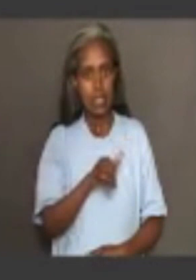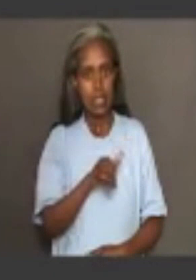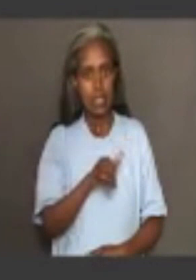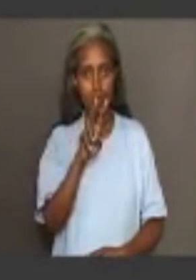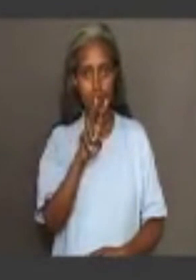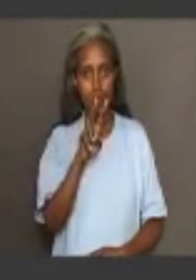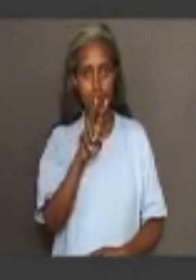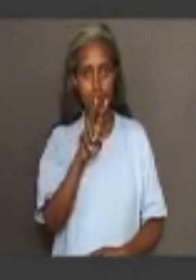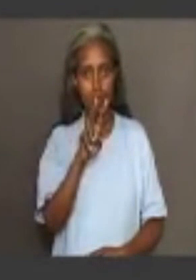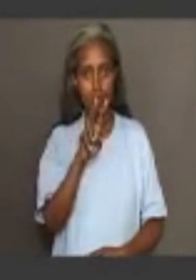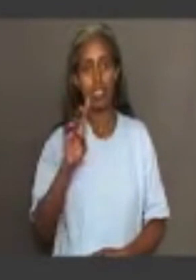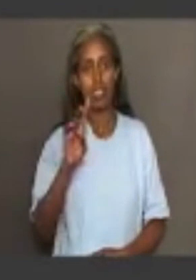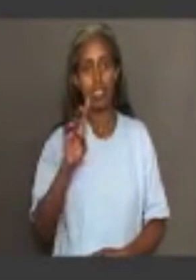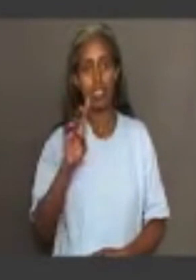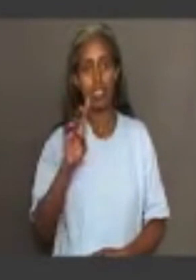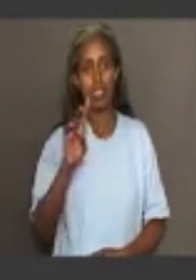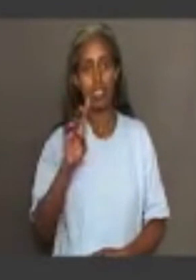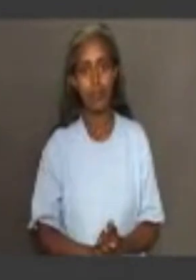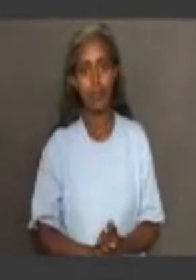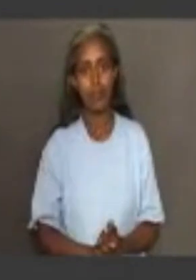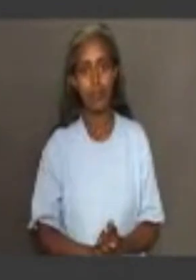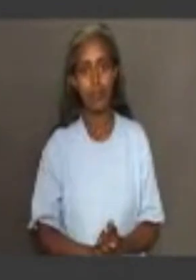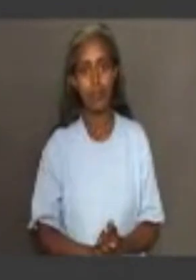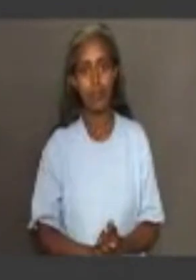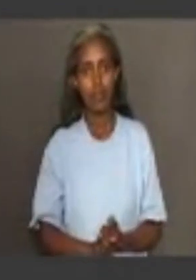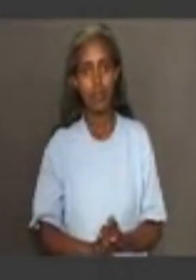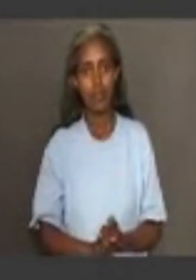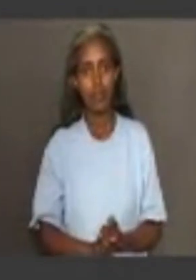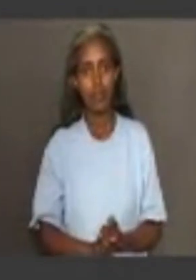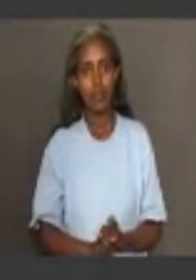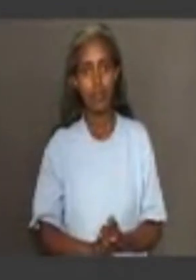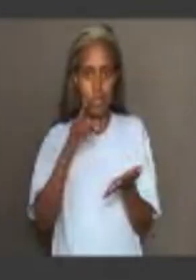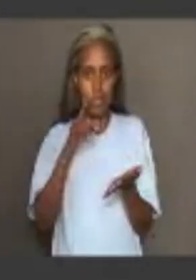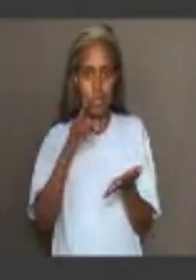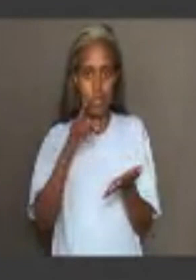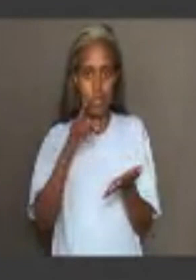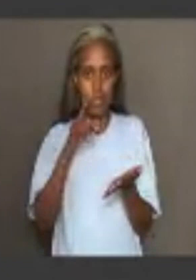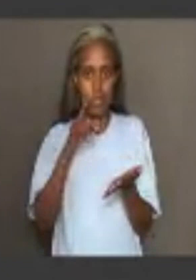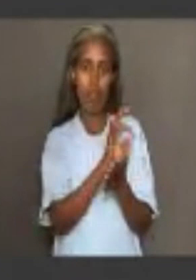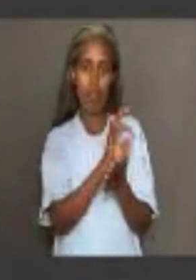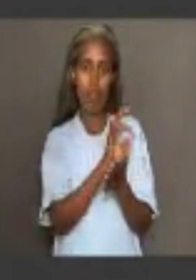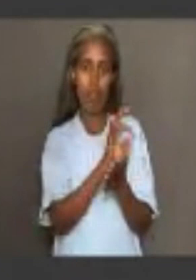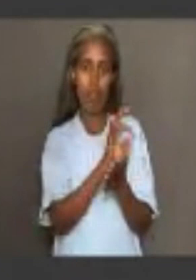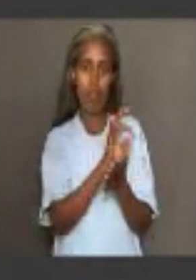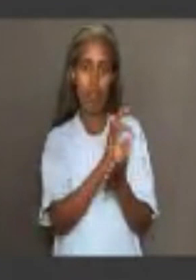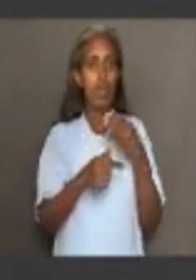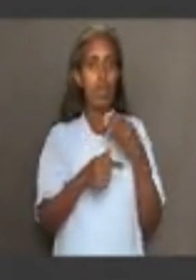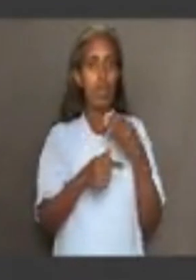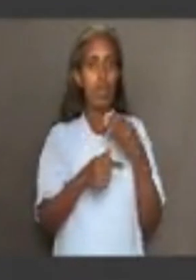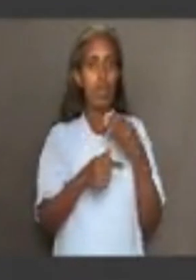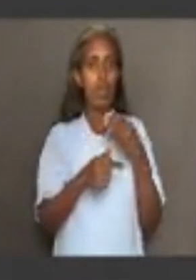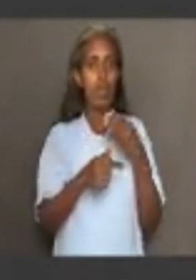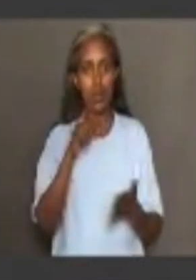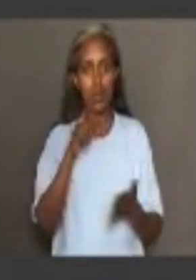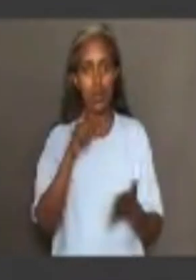over 7, which in decimal form is about